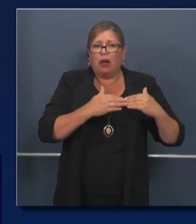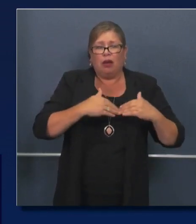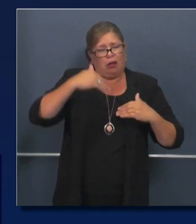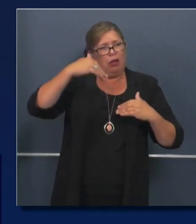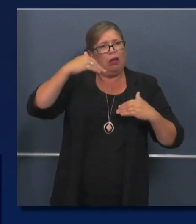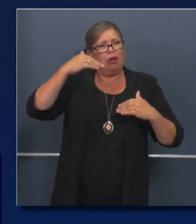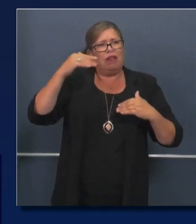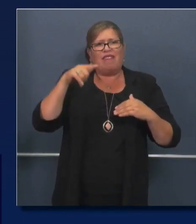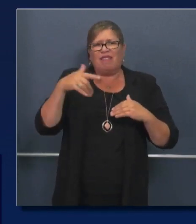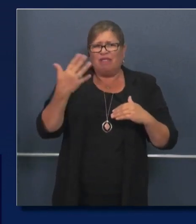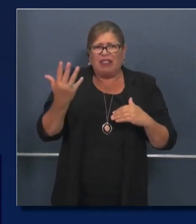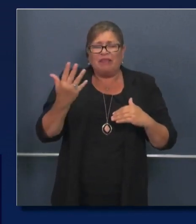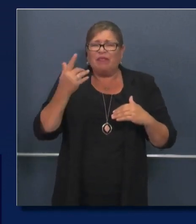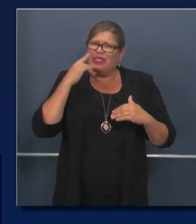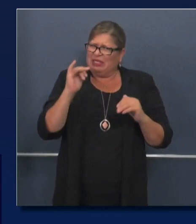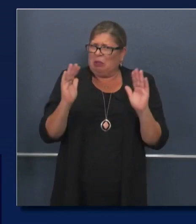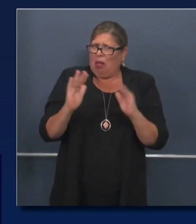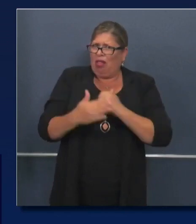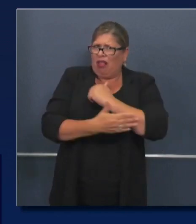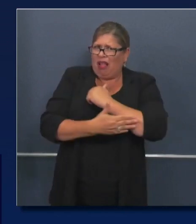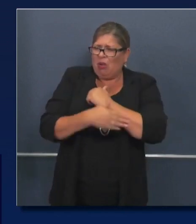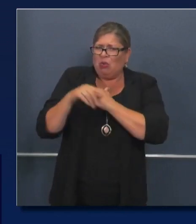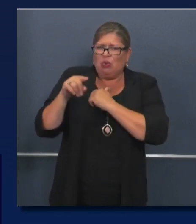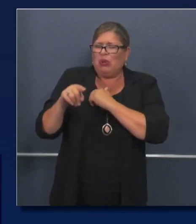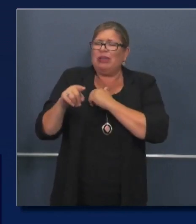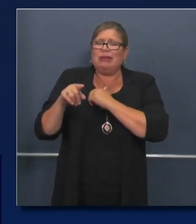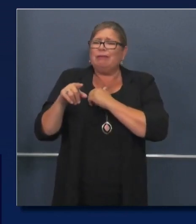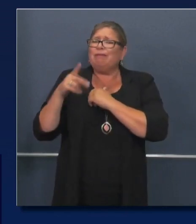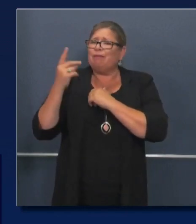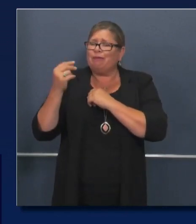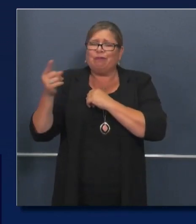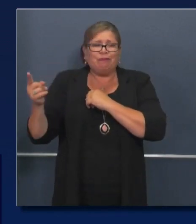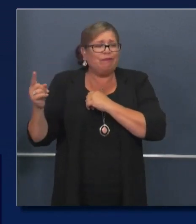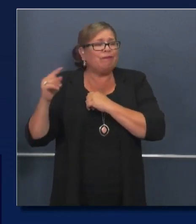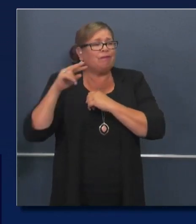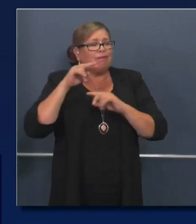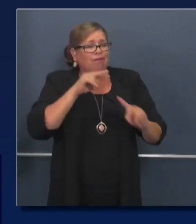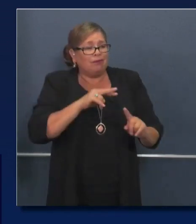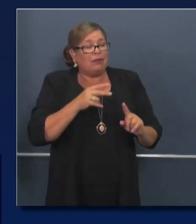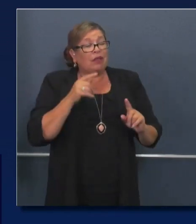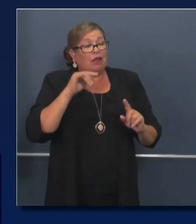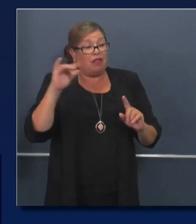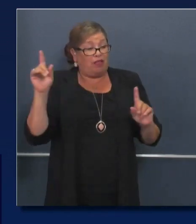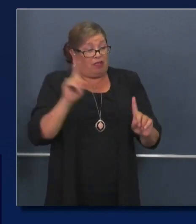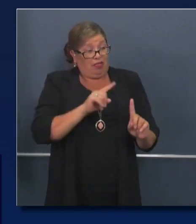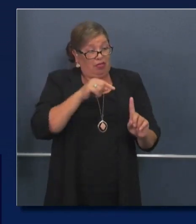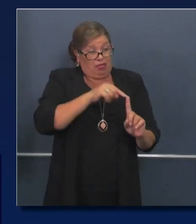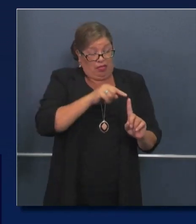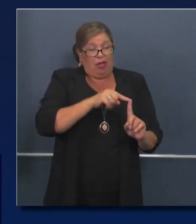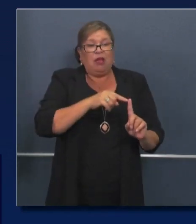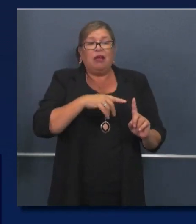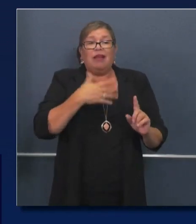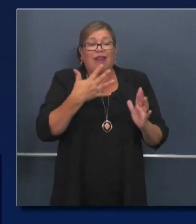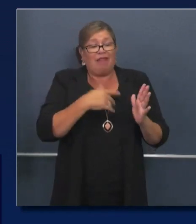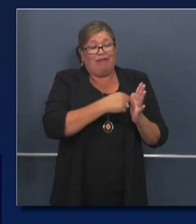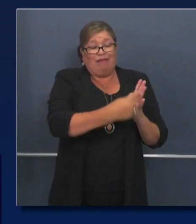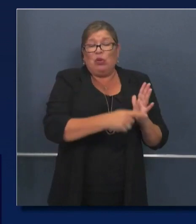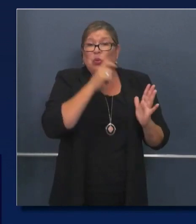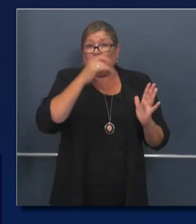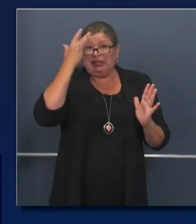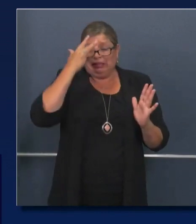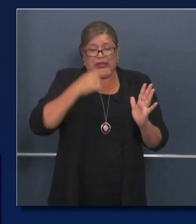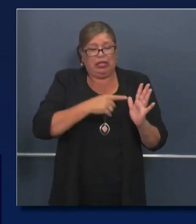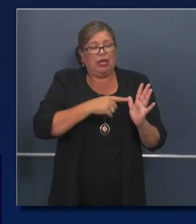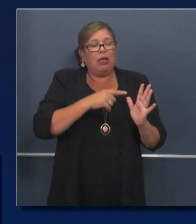5, that they were able to contact and find close contacts up to 70 people that they worked to